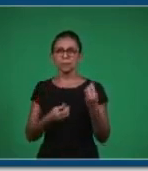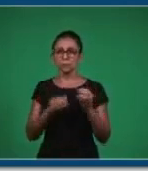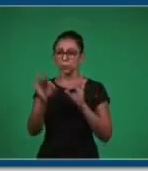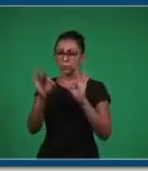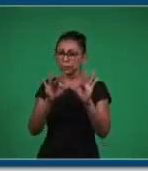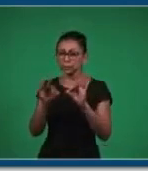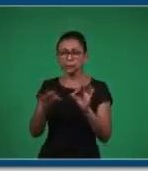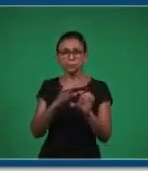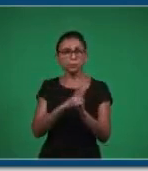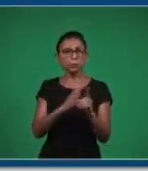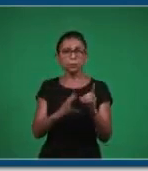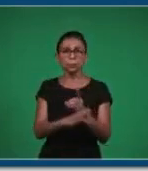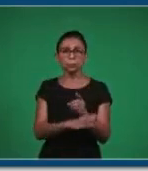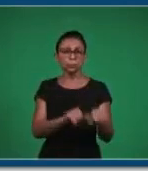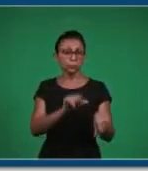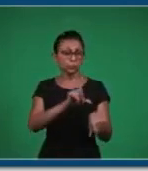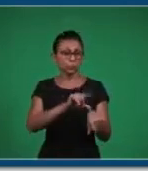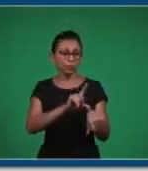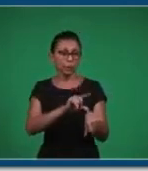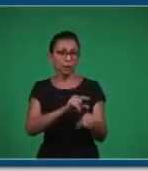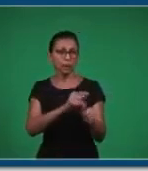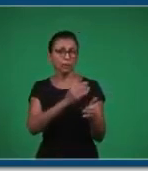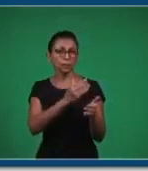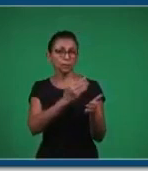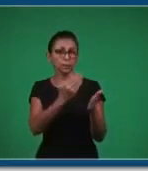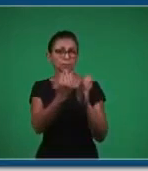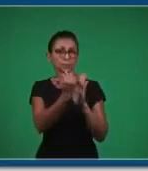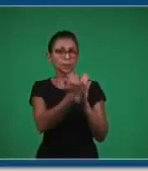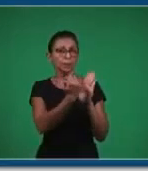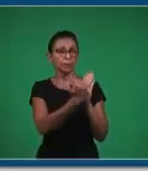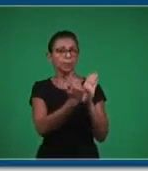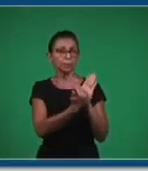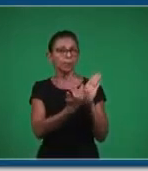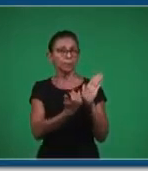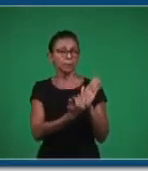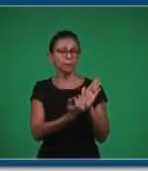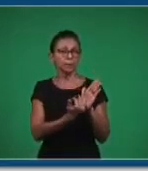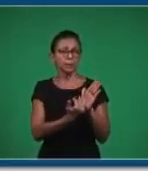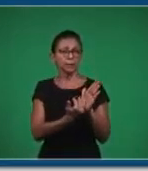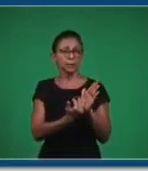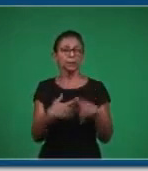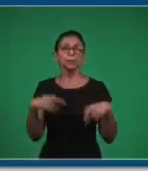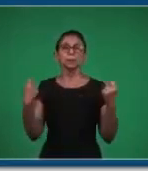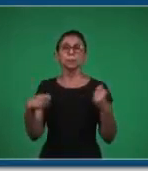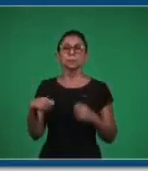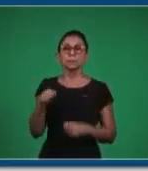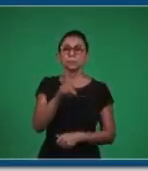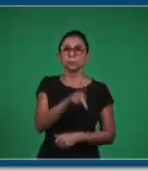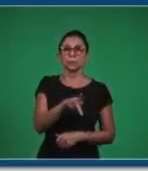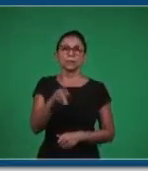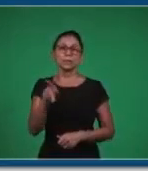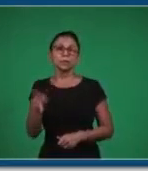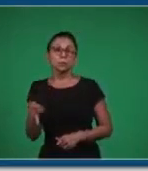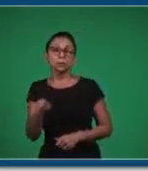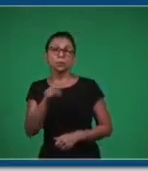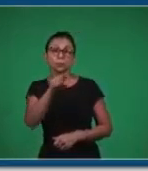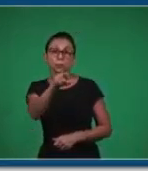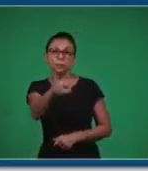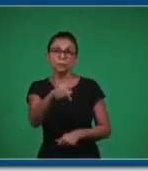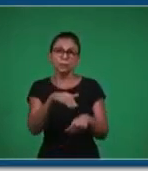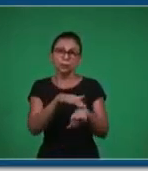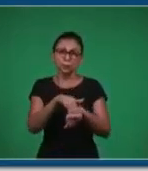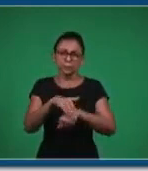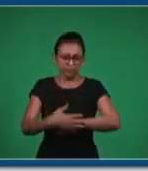how our service is organized. They need you teachers. They need to have a conversation with them.